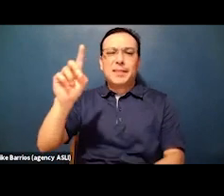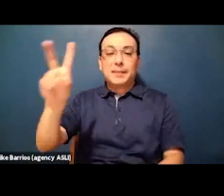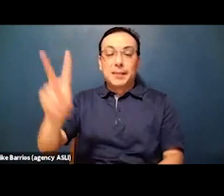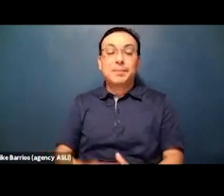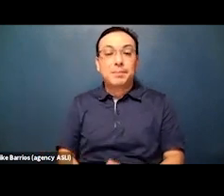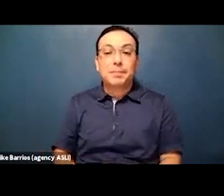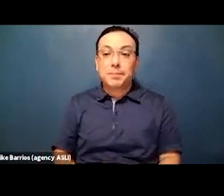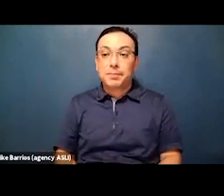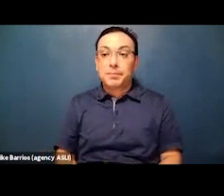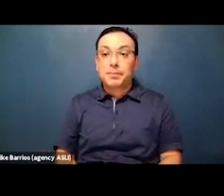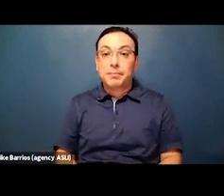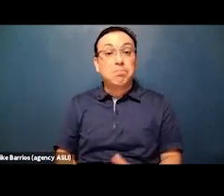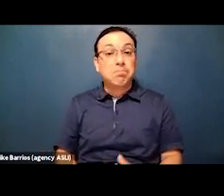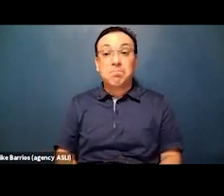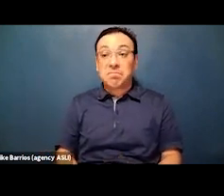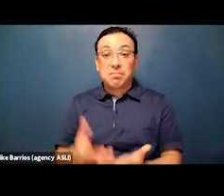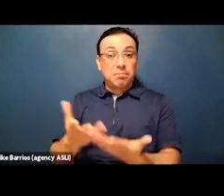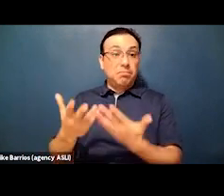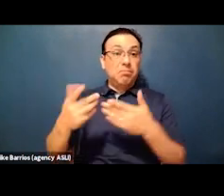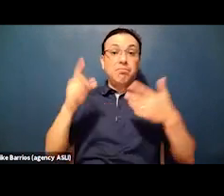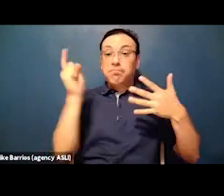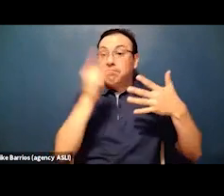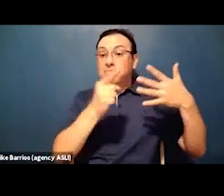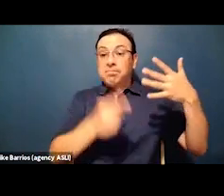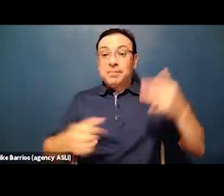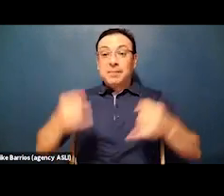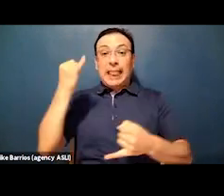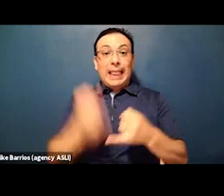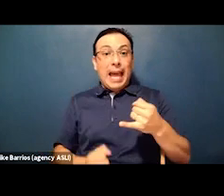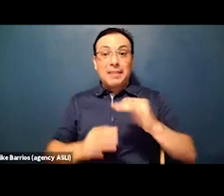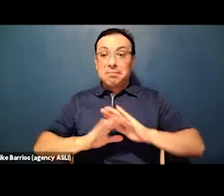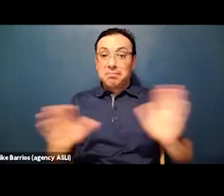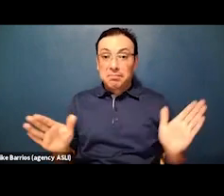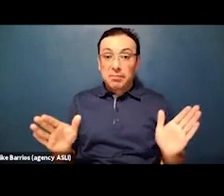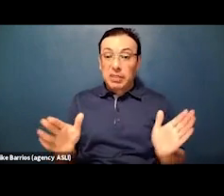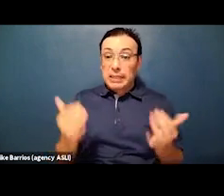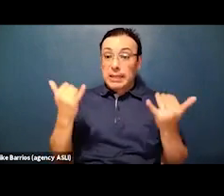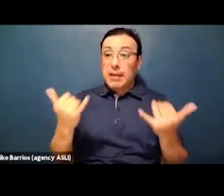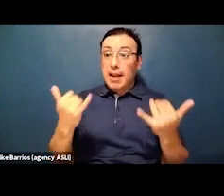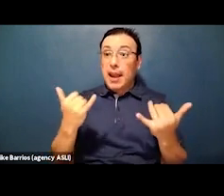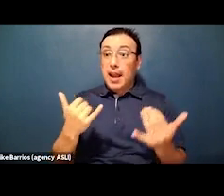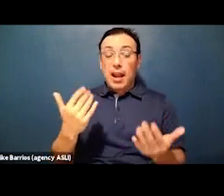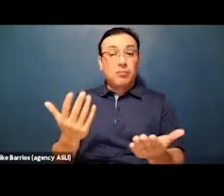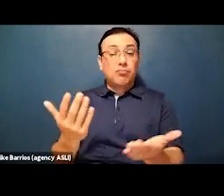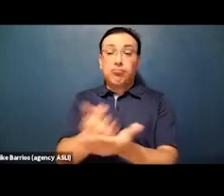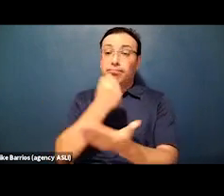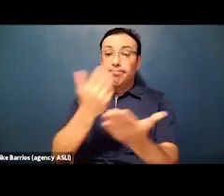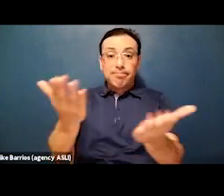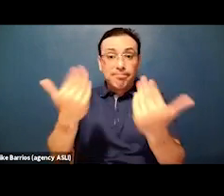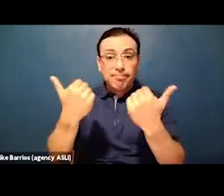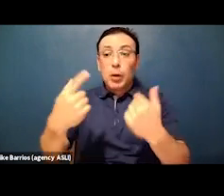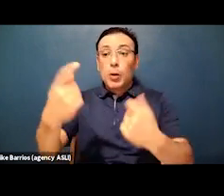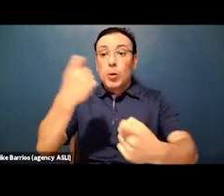That actually concludes our presentation. So at this point, we're just going to open it up to questions. Feel